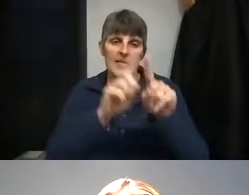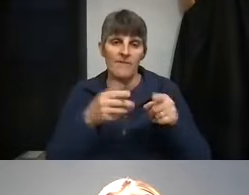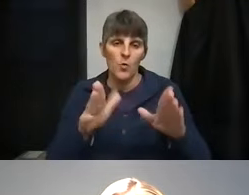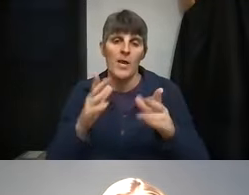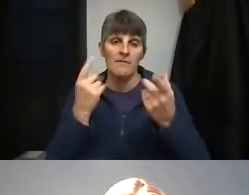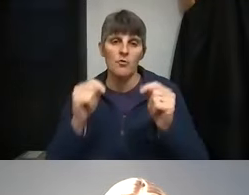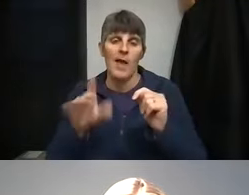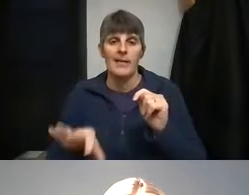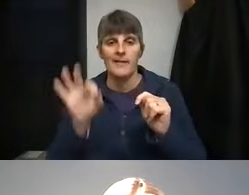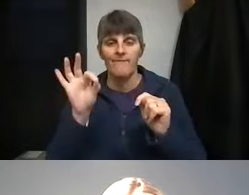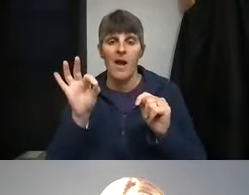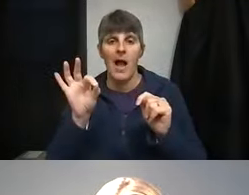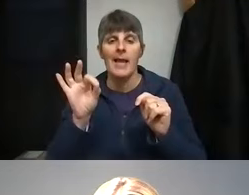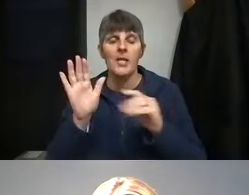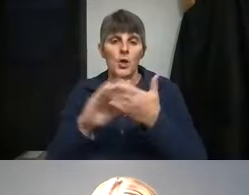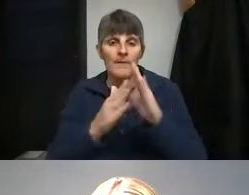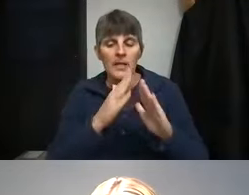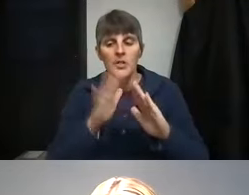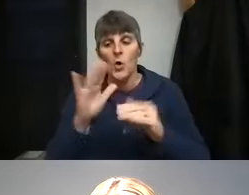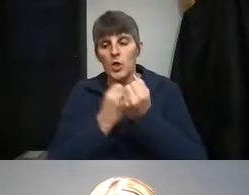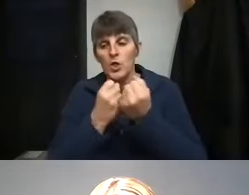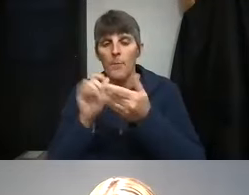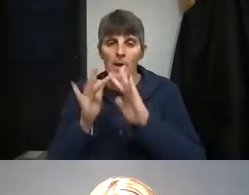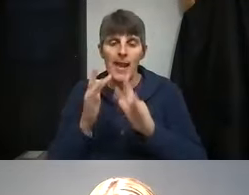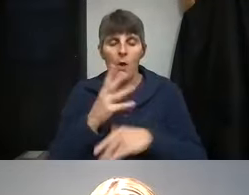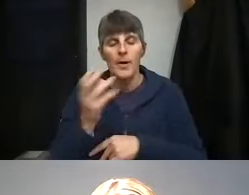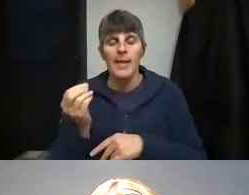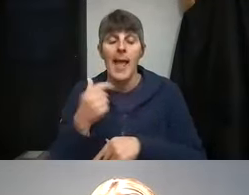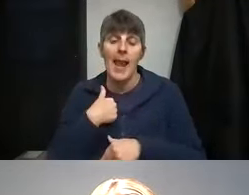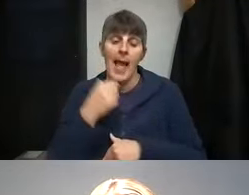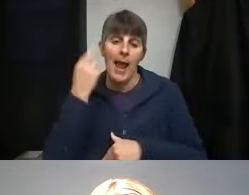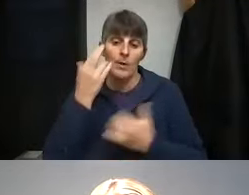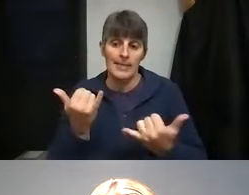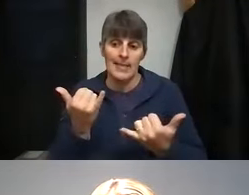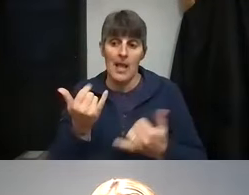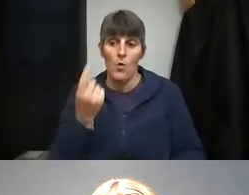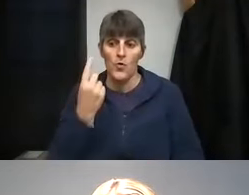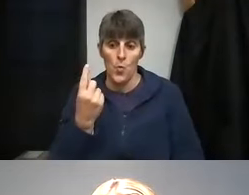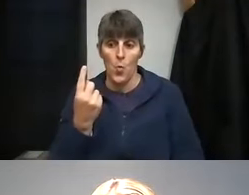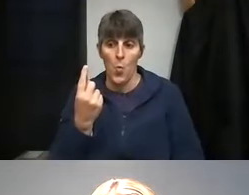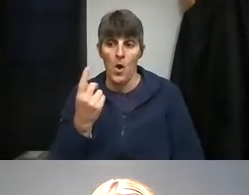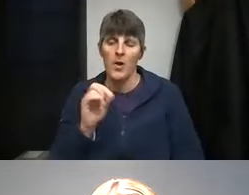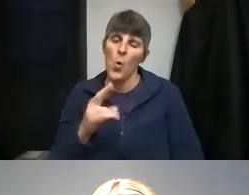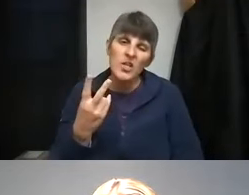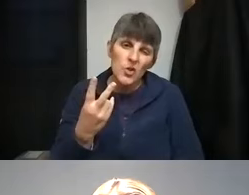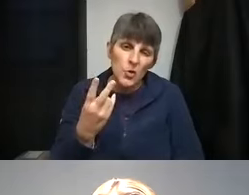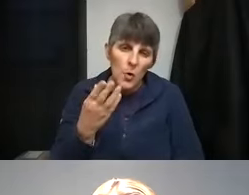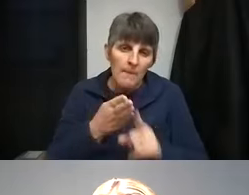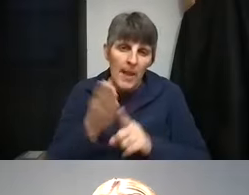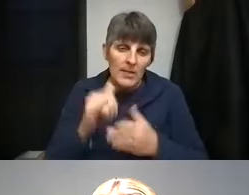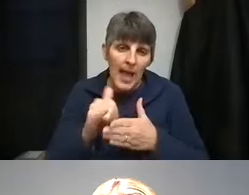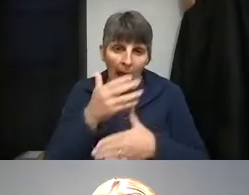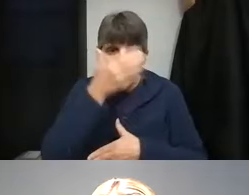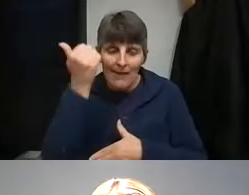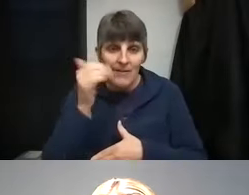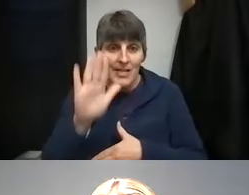trying to find your village or your support network. And I realize now the one or two main ones that I left off